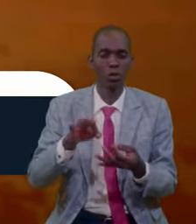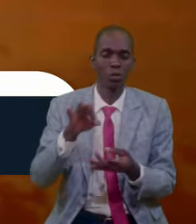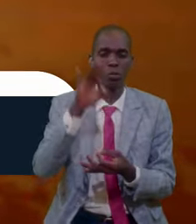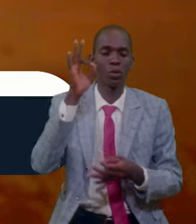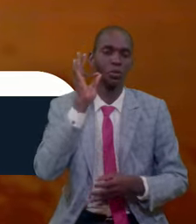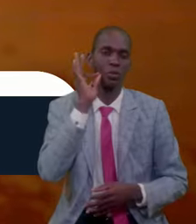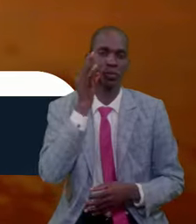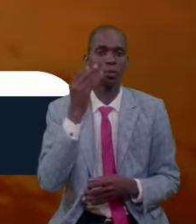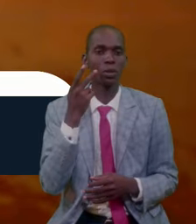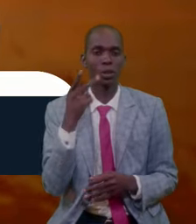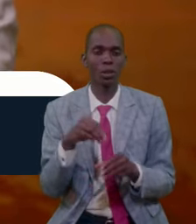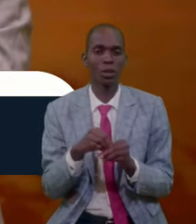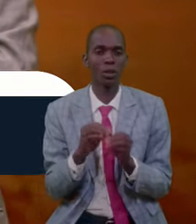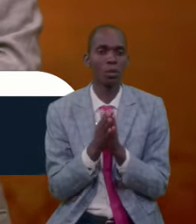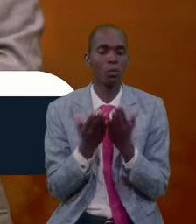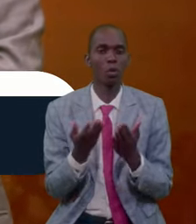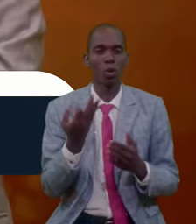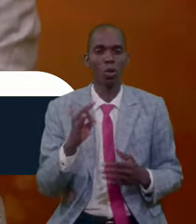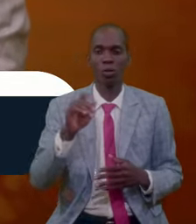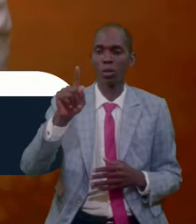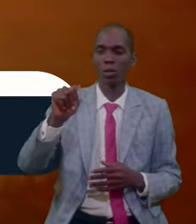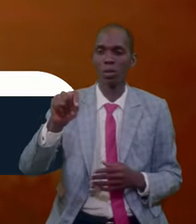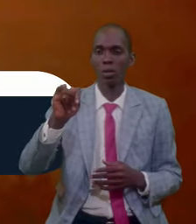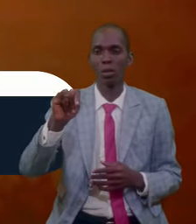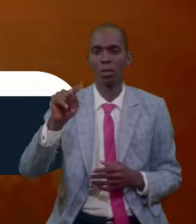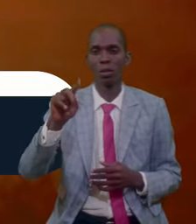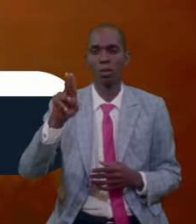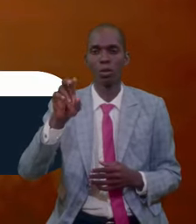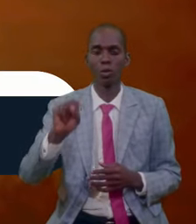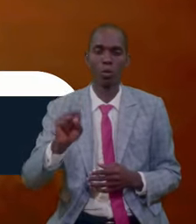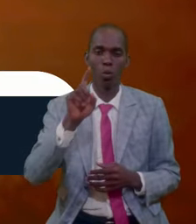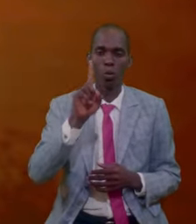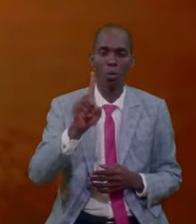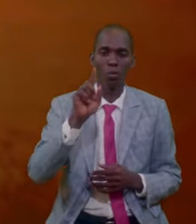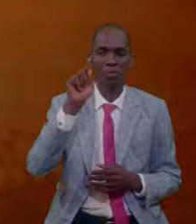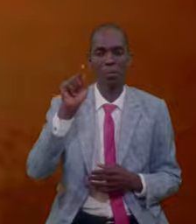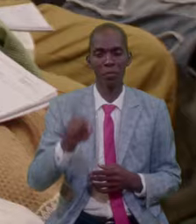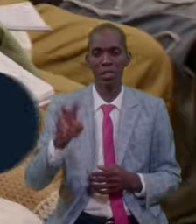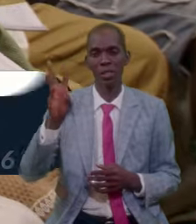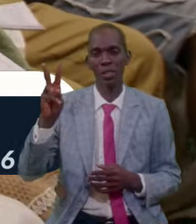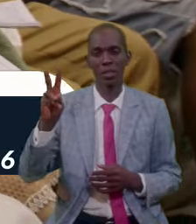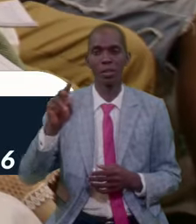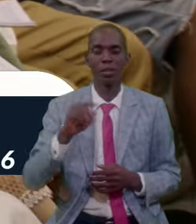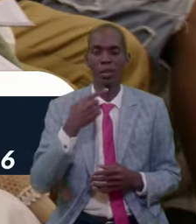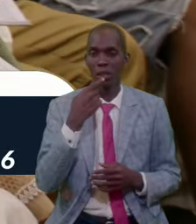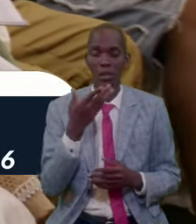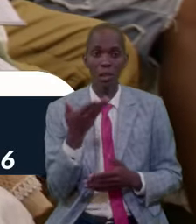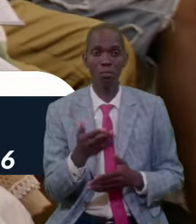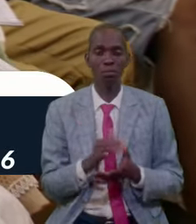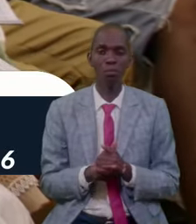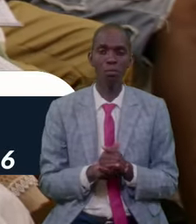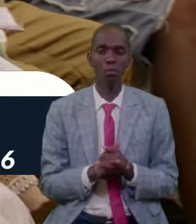fruit. It tells us in Titus chapter 1, verse 16. It says,